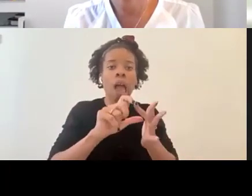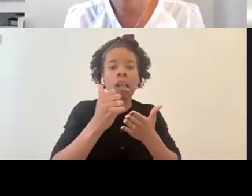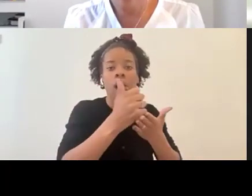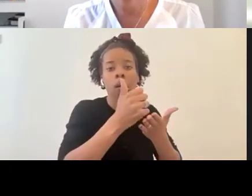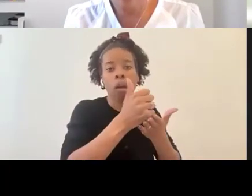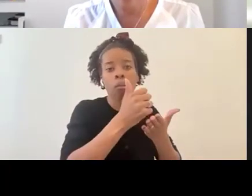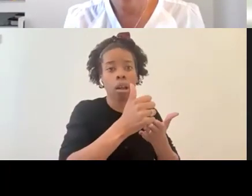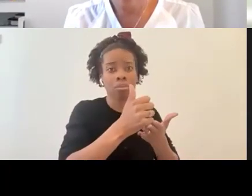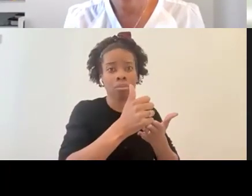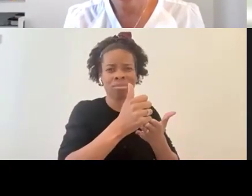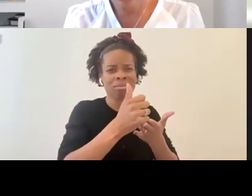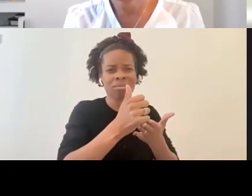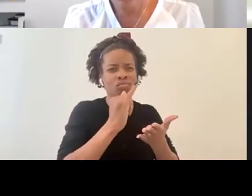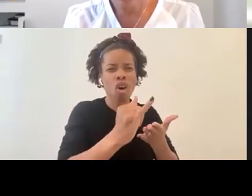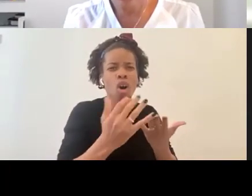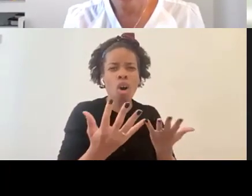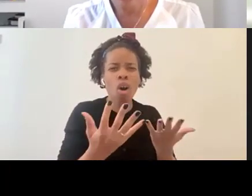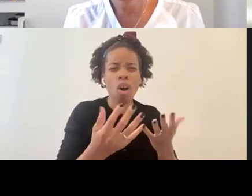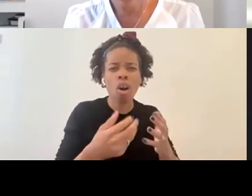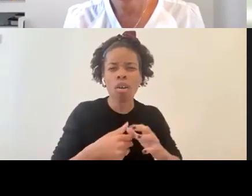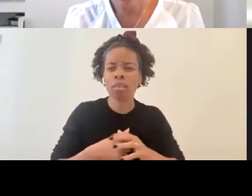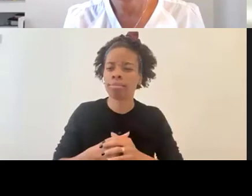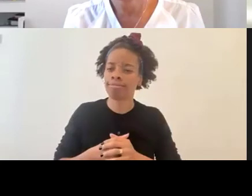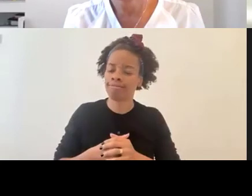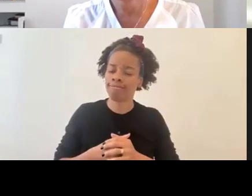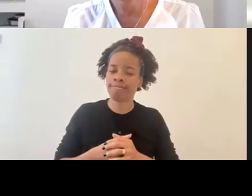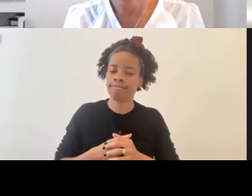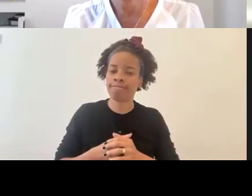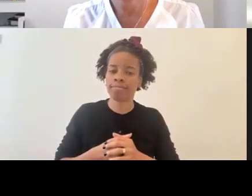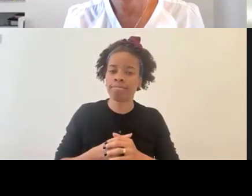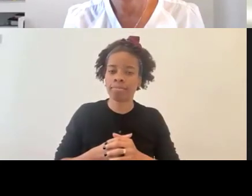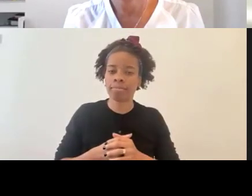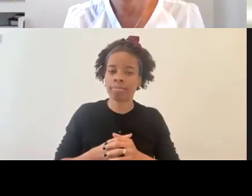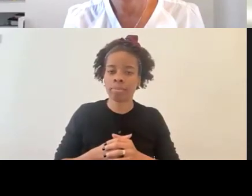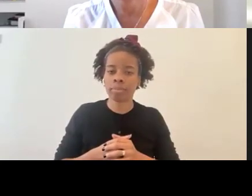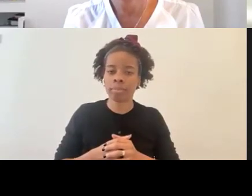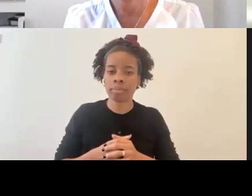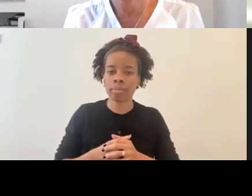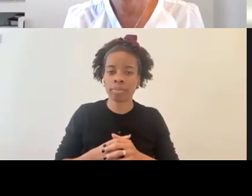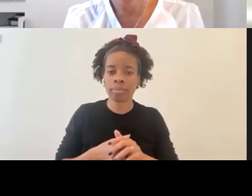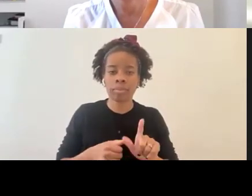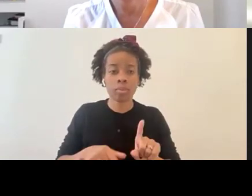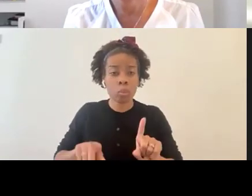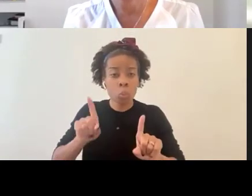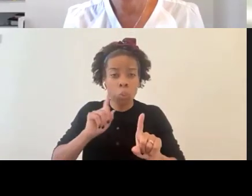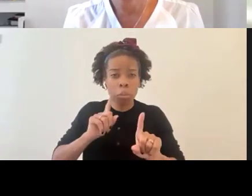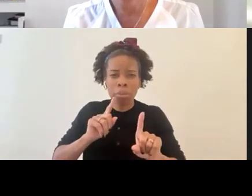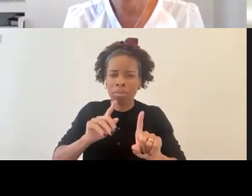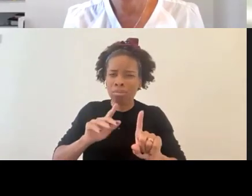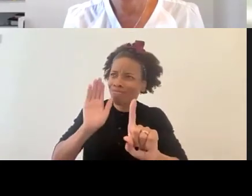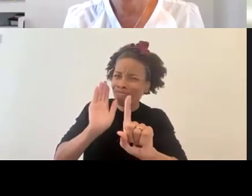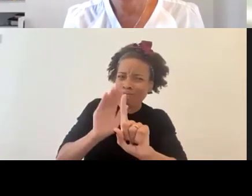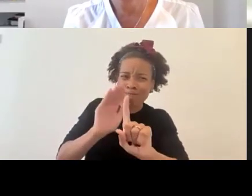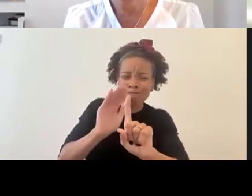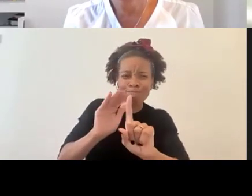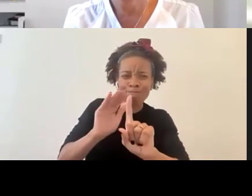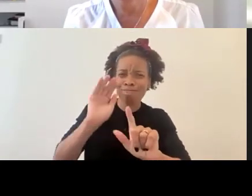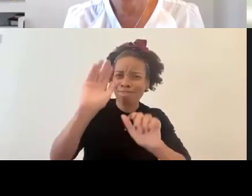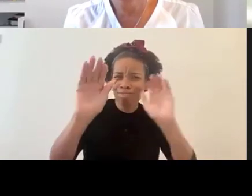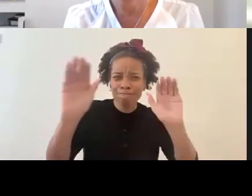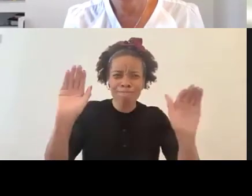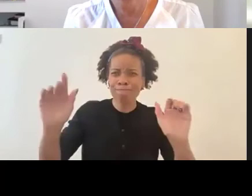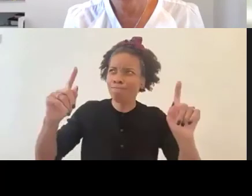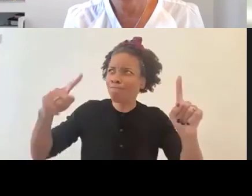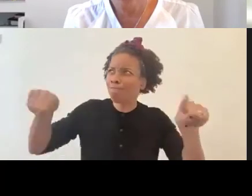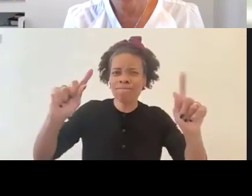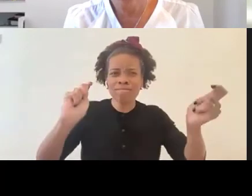alternative imagery, like, you know, this whole thing of women chanting the same thing for years and years that got the UN to change. I think